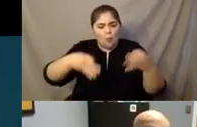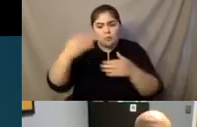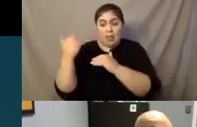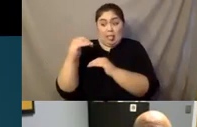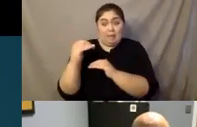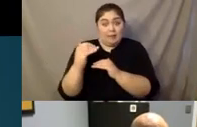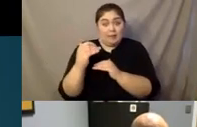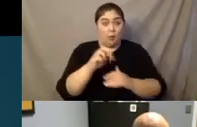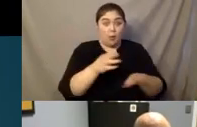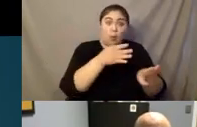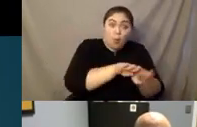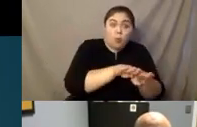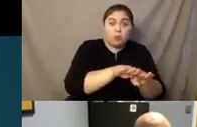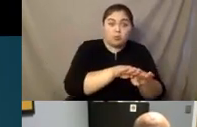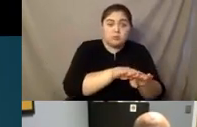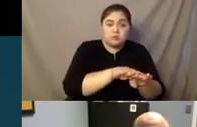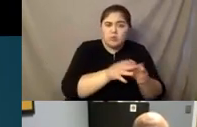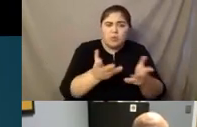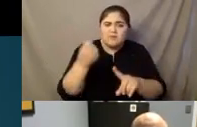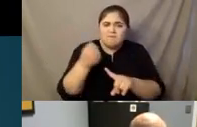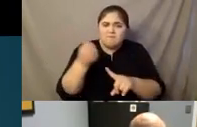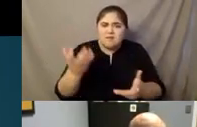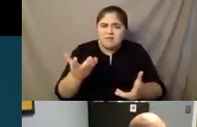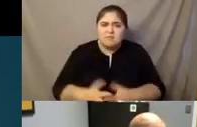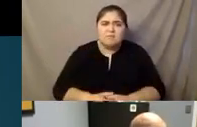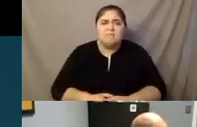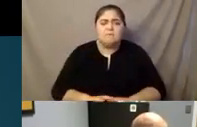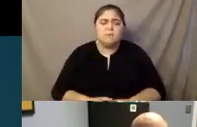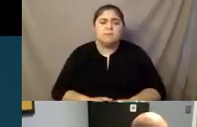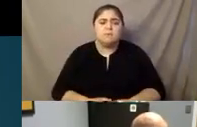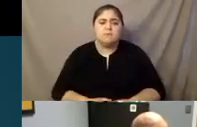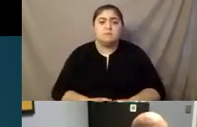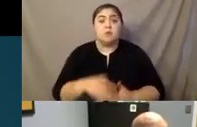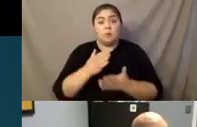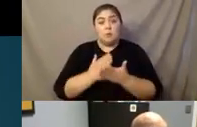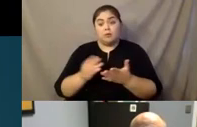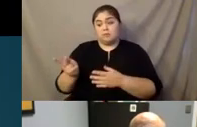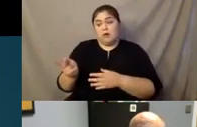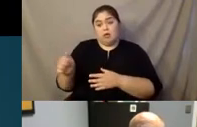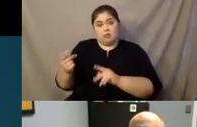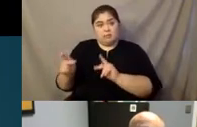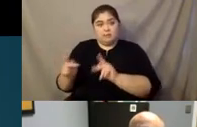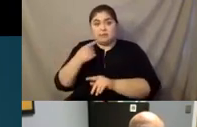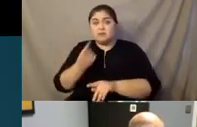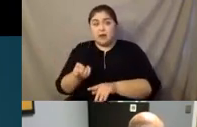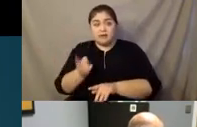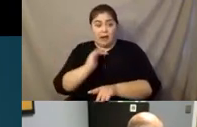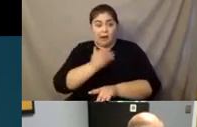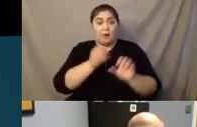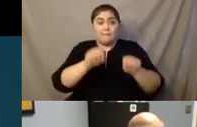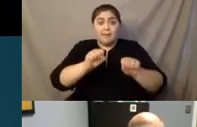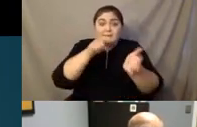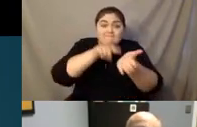or closed? Part of what Jordan and Melanie said was our ability to investigate.